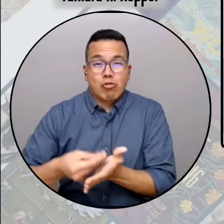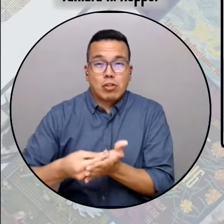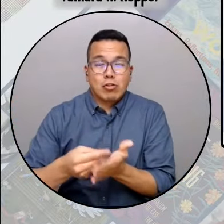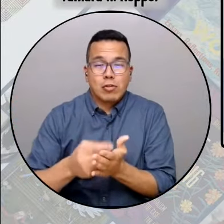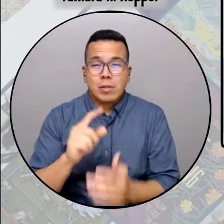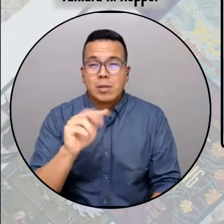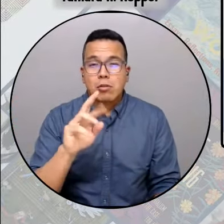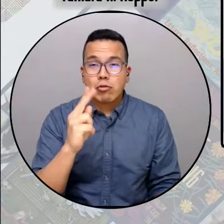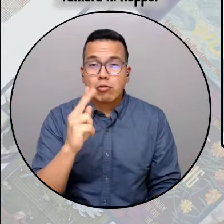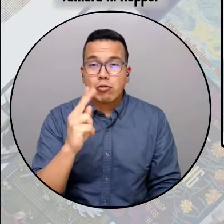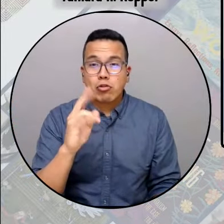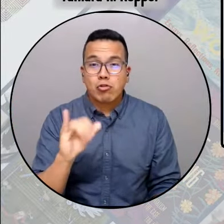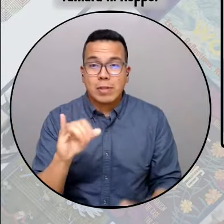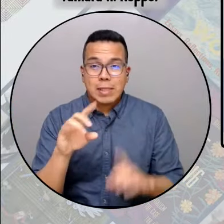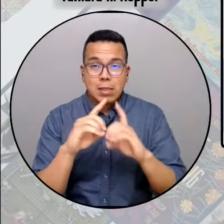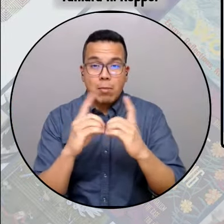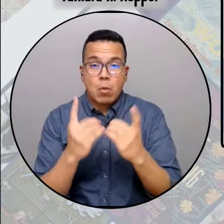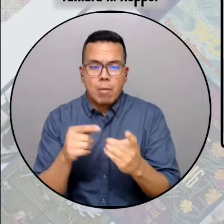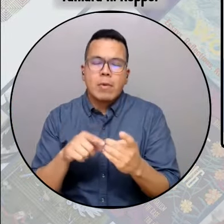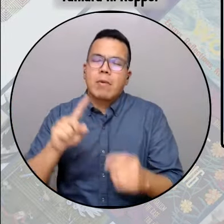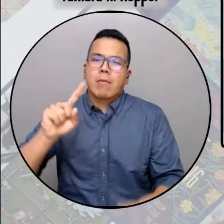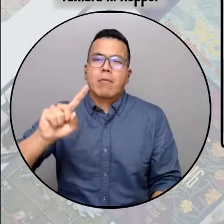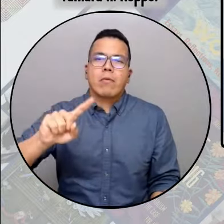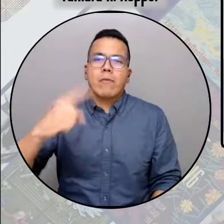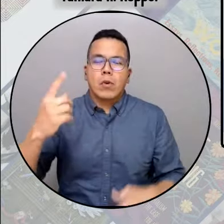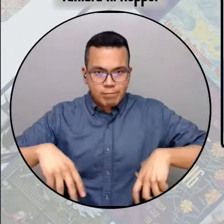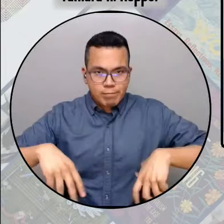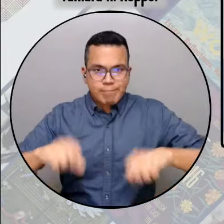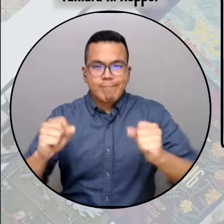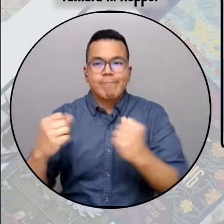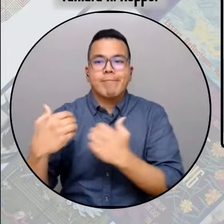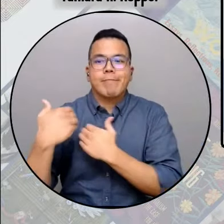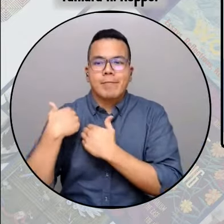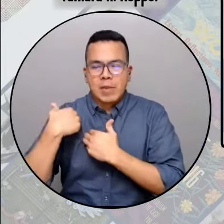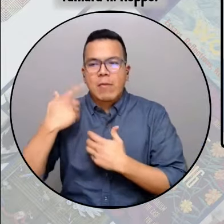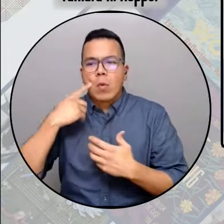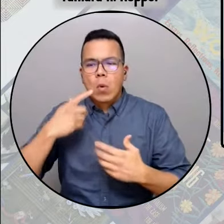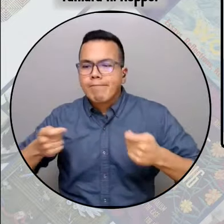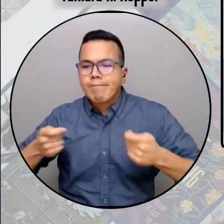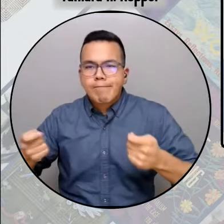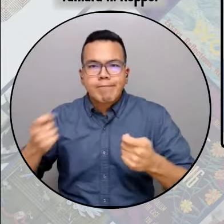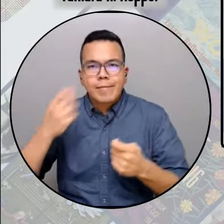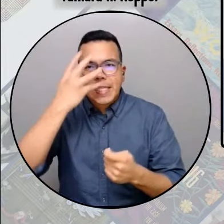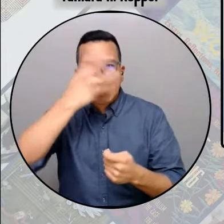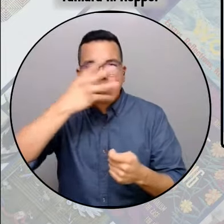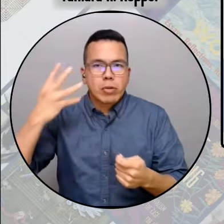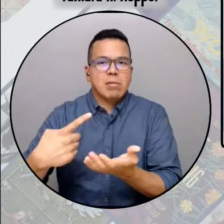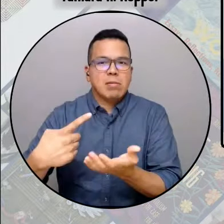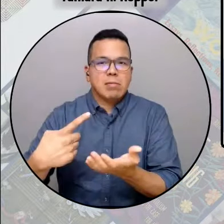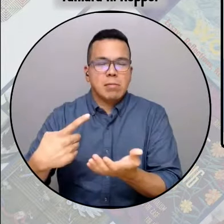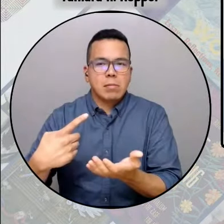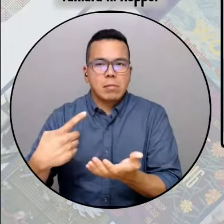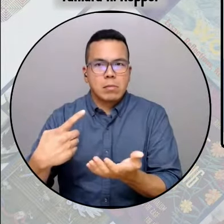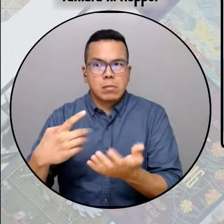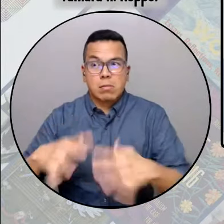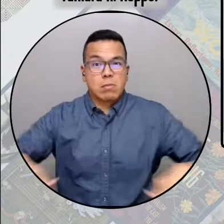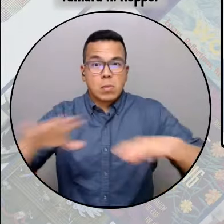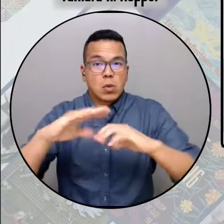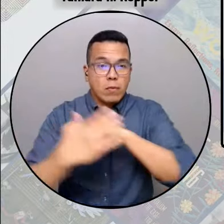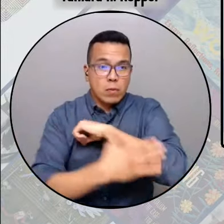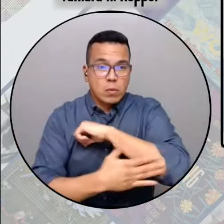first department that was in charge of kind of immigration on a federal level. Then it moves to the Department of Labor in